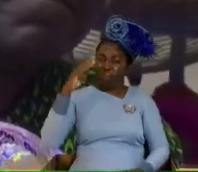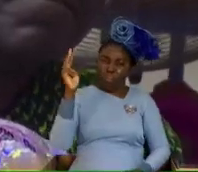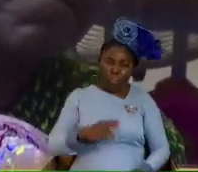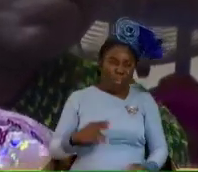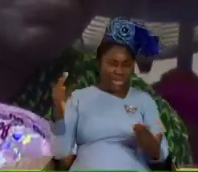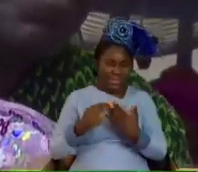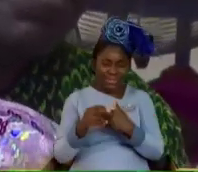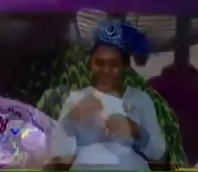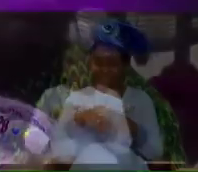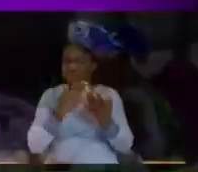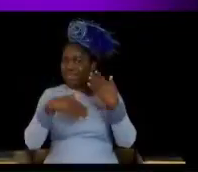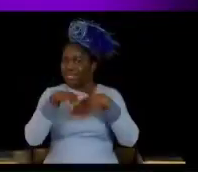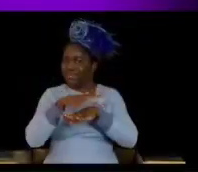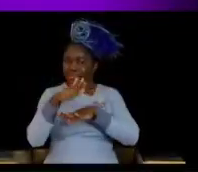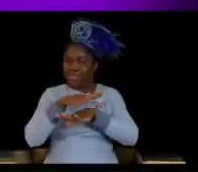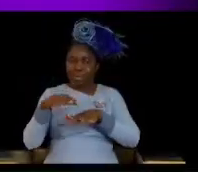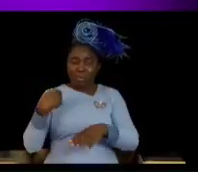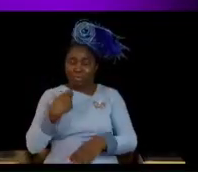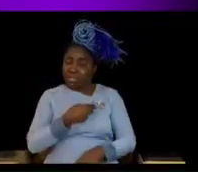us.